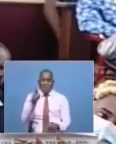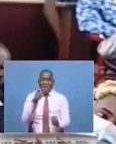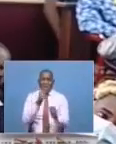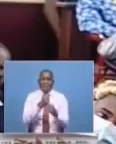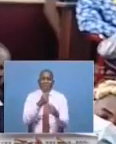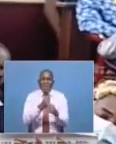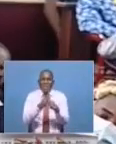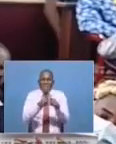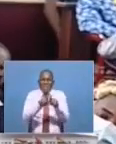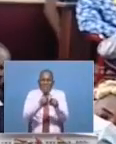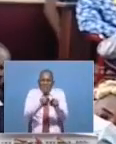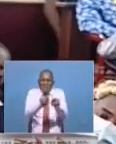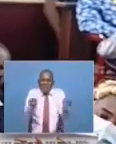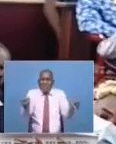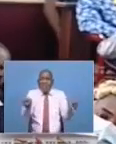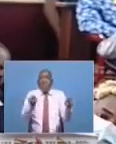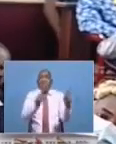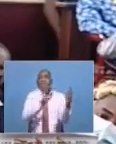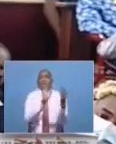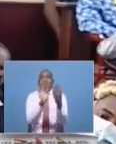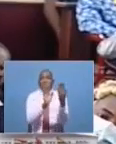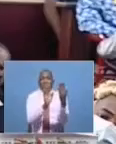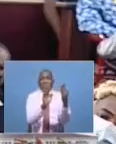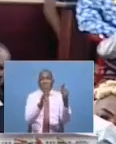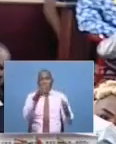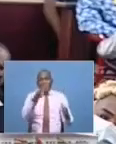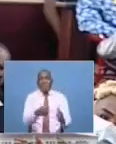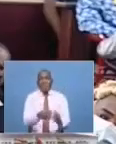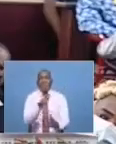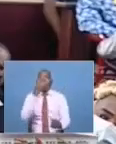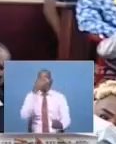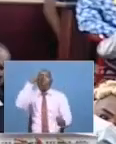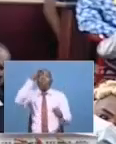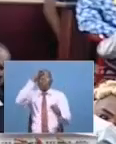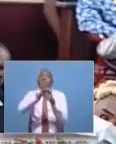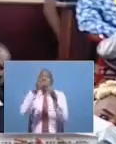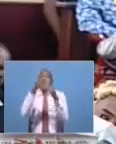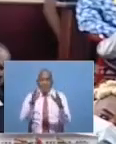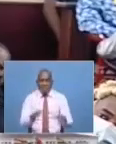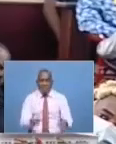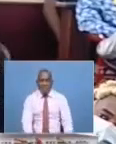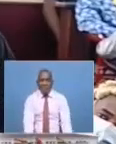depositions before this court. Sworn depositions before this court.